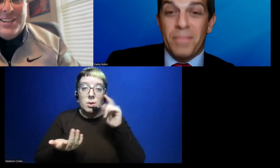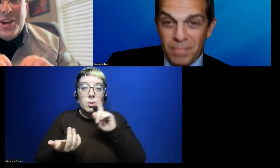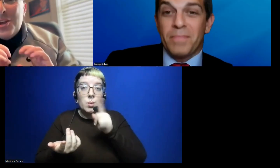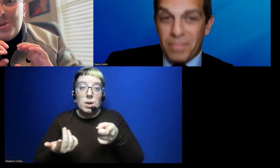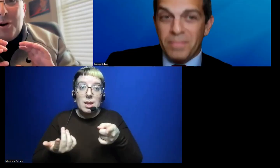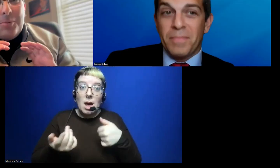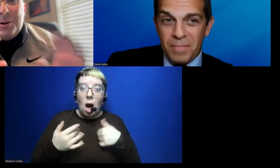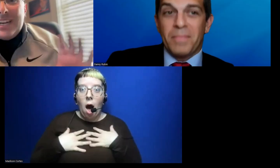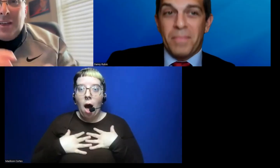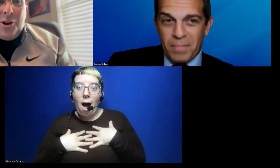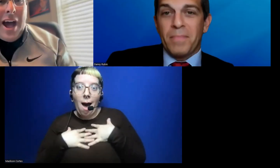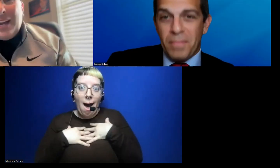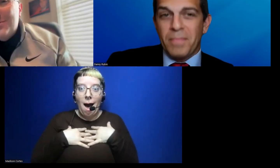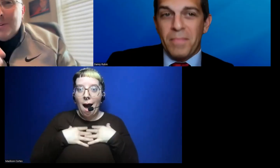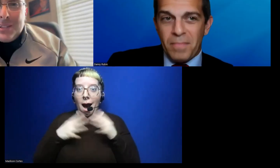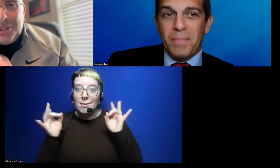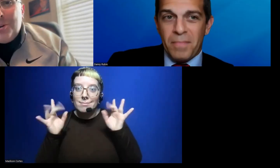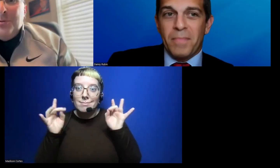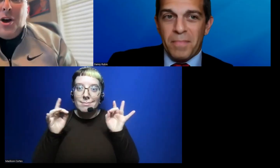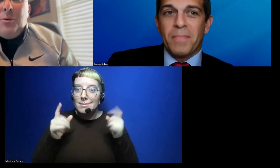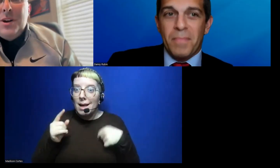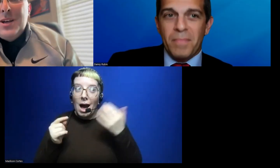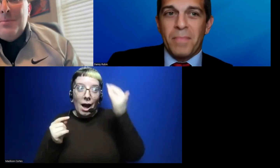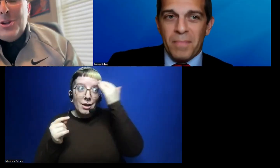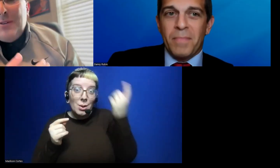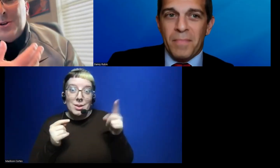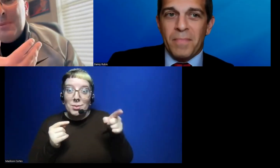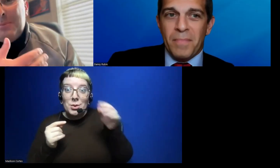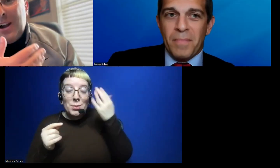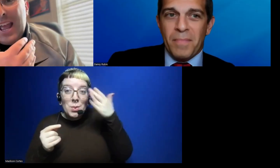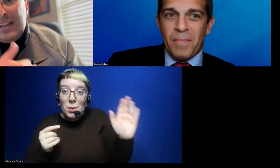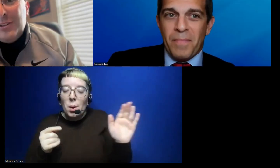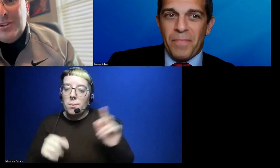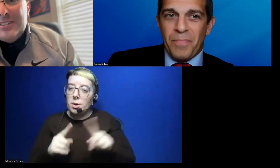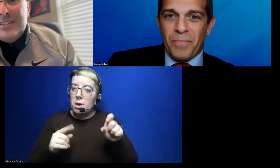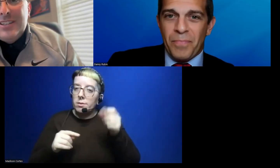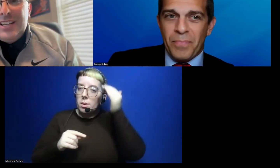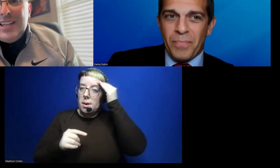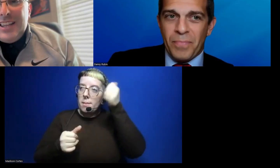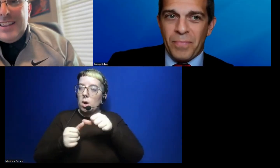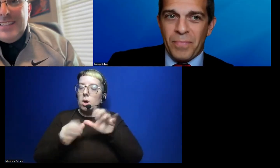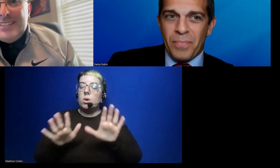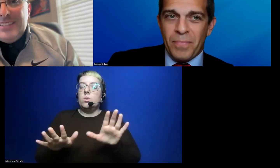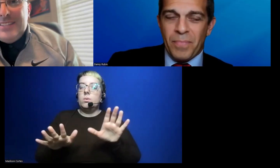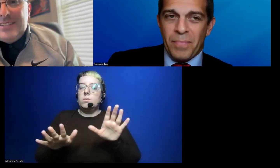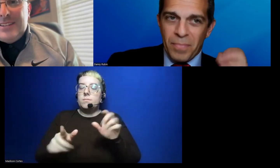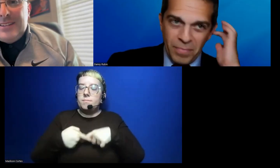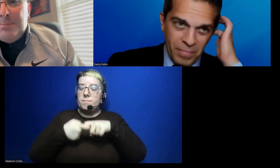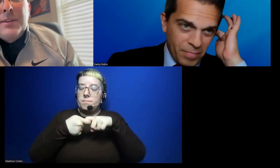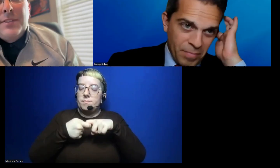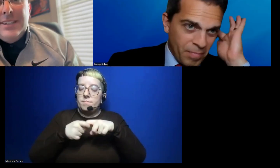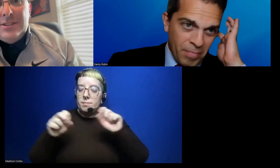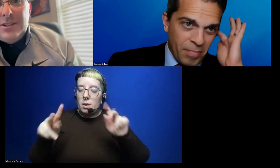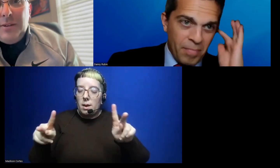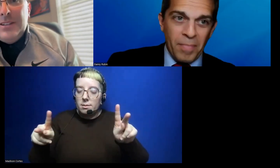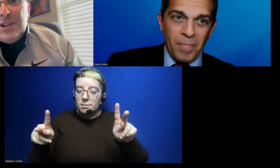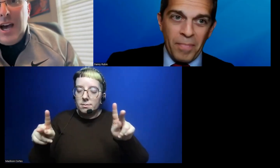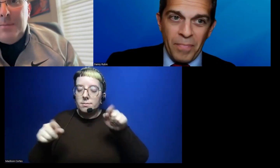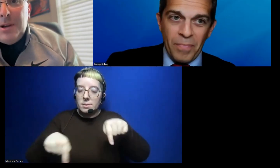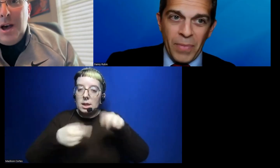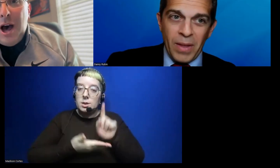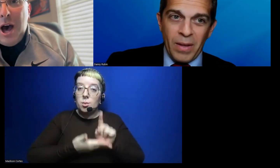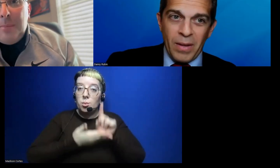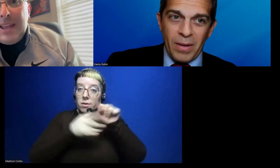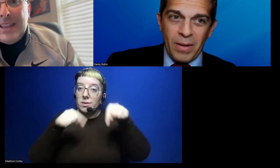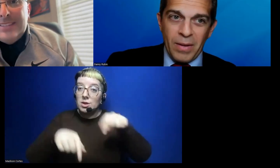really fun. And you want to put it out there. I know something you don't know, but you have to remember, hey, look, this is the privilege of the